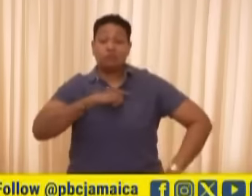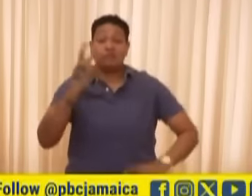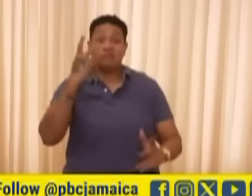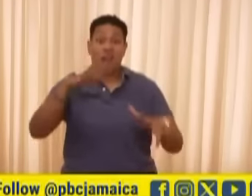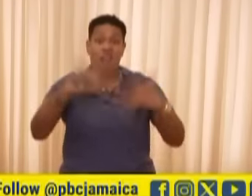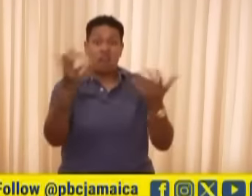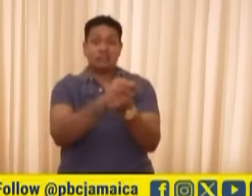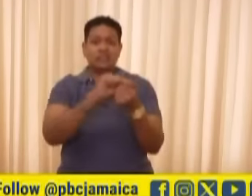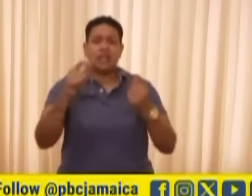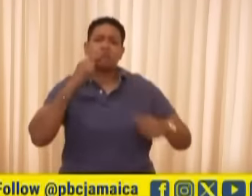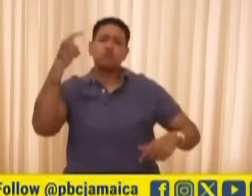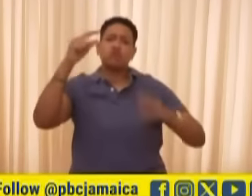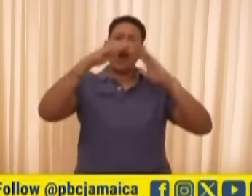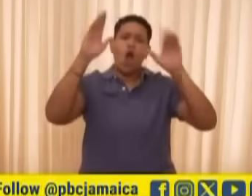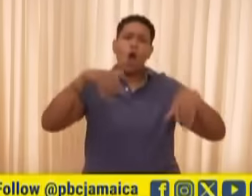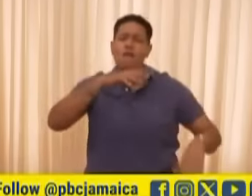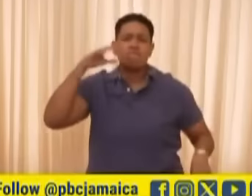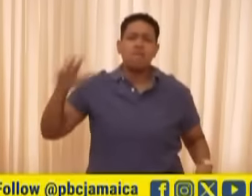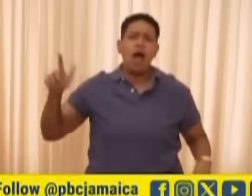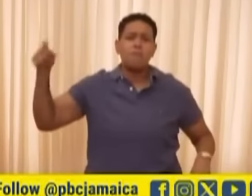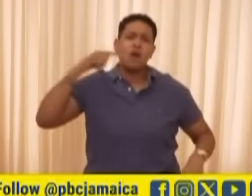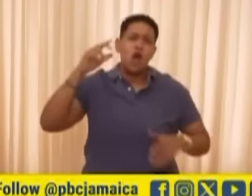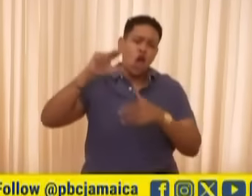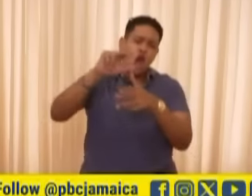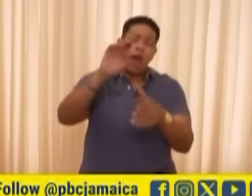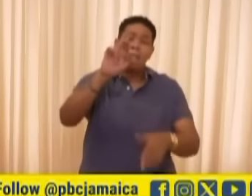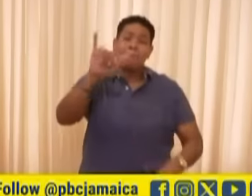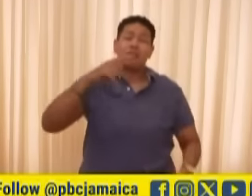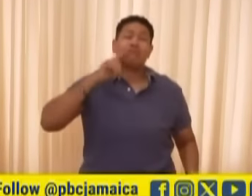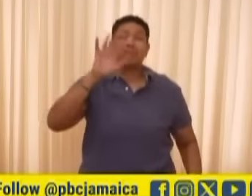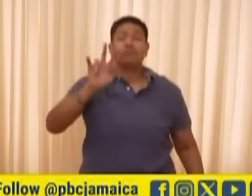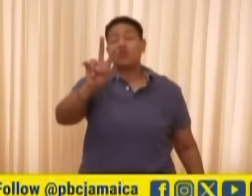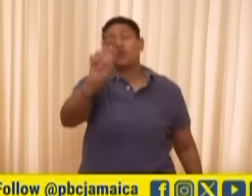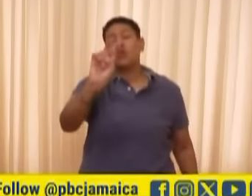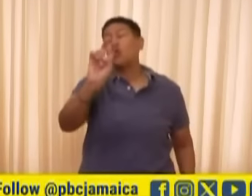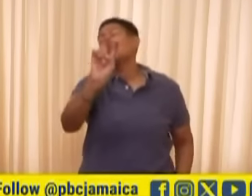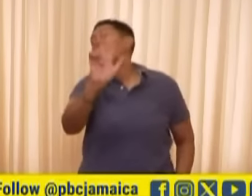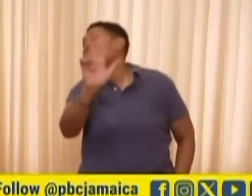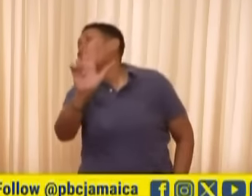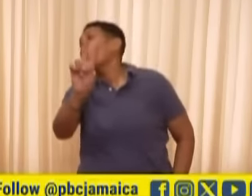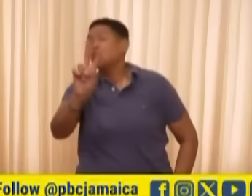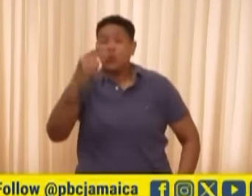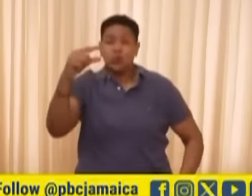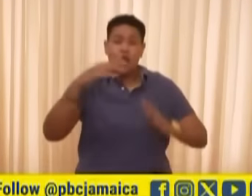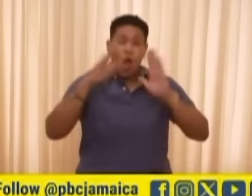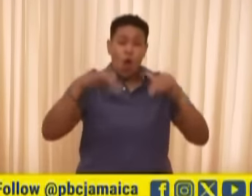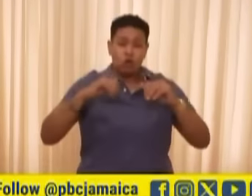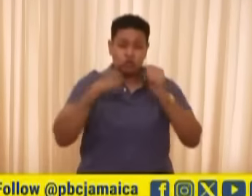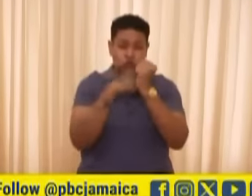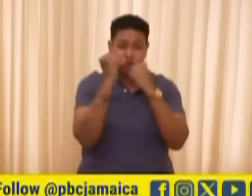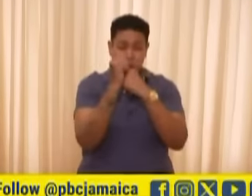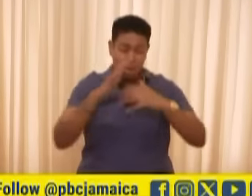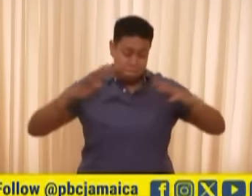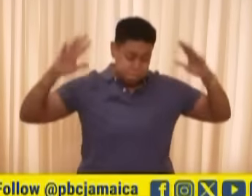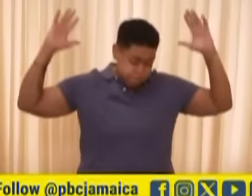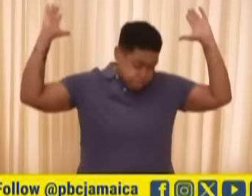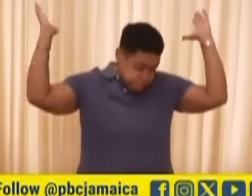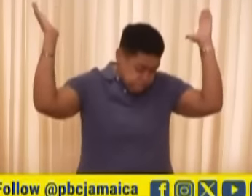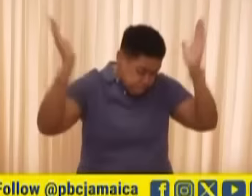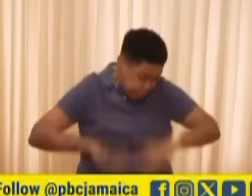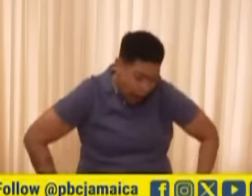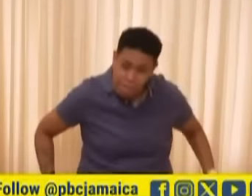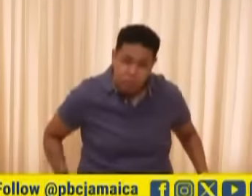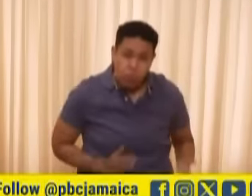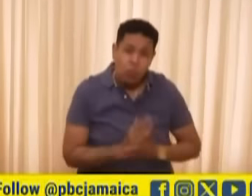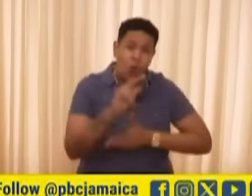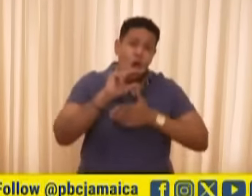of damage to our greenhouse farmers in Hurricane Beryl. In fact, about 232 greenhouse structures were destroyed by Hurricane